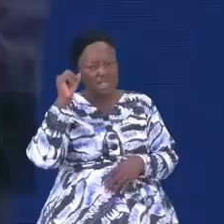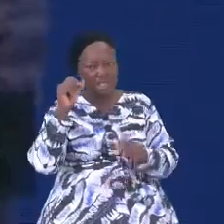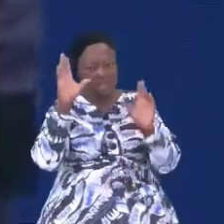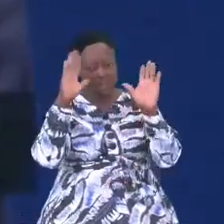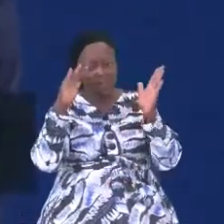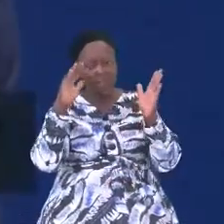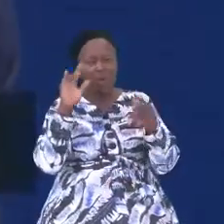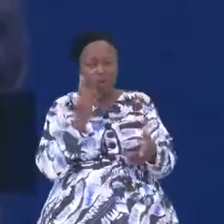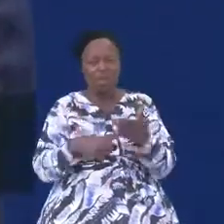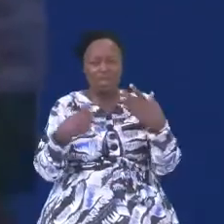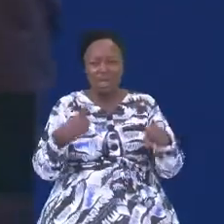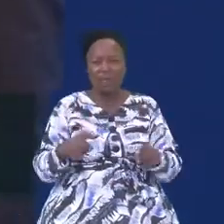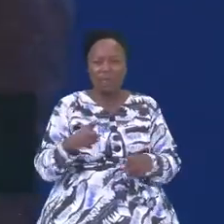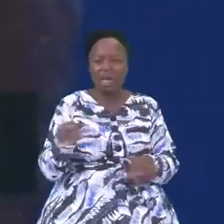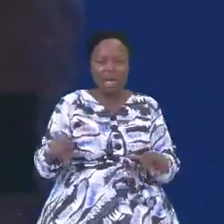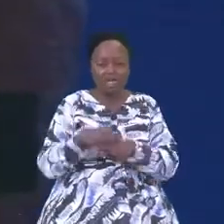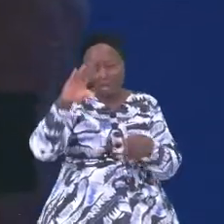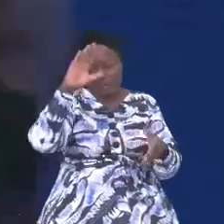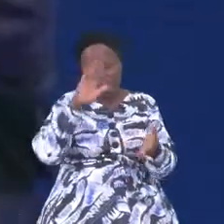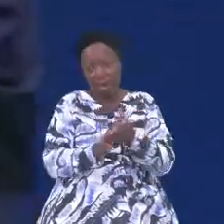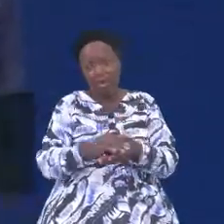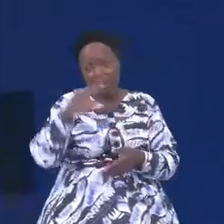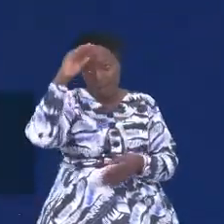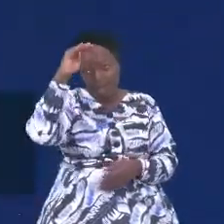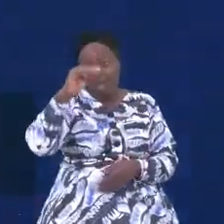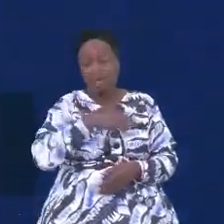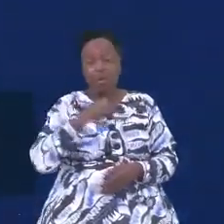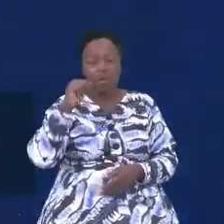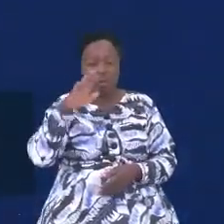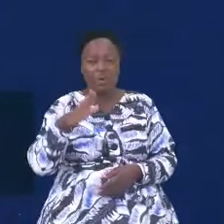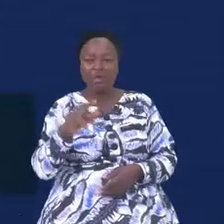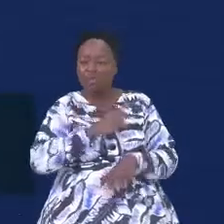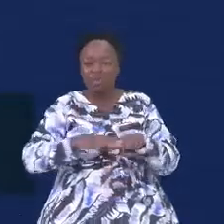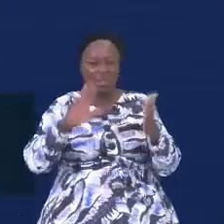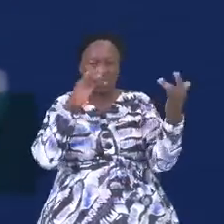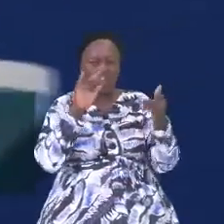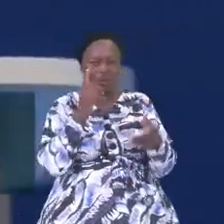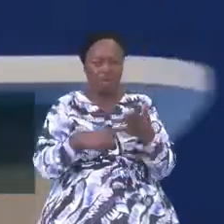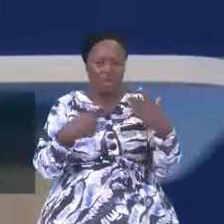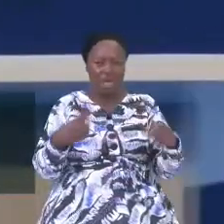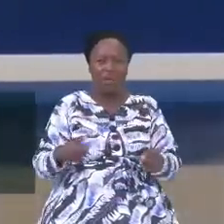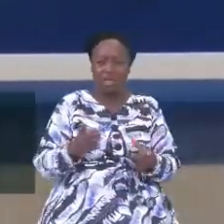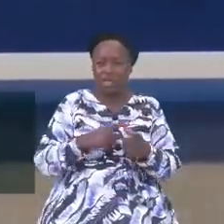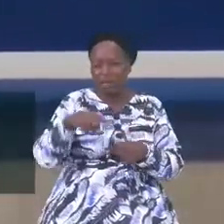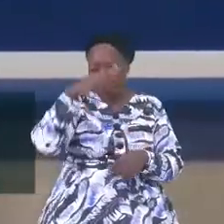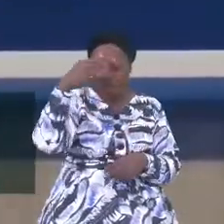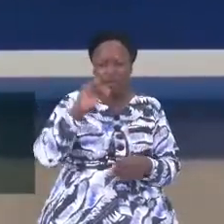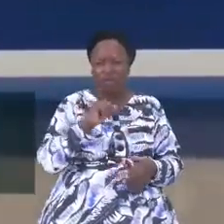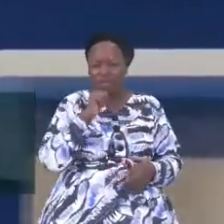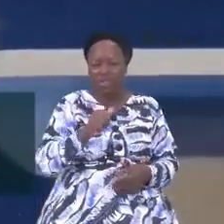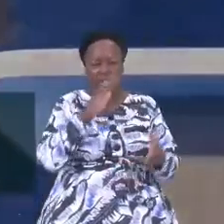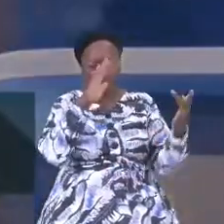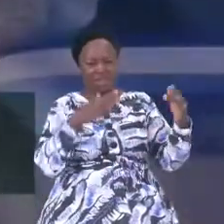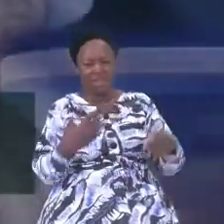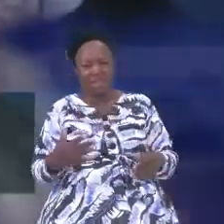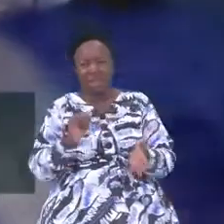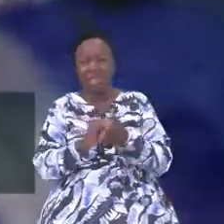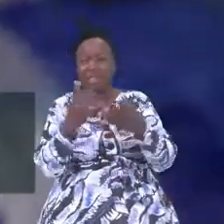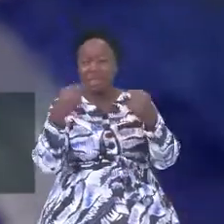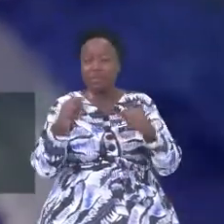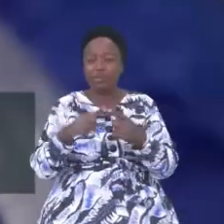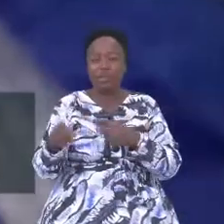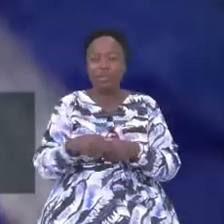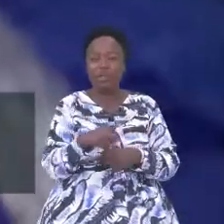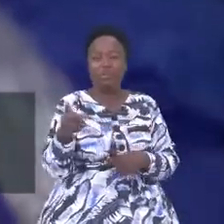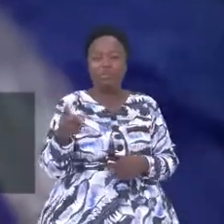a married woman, you didn't expect what happened. And because of the unexpected things that came to